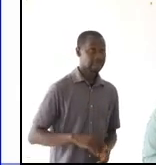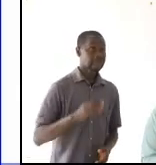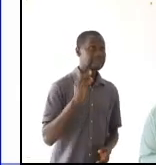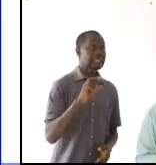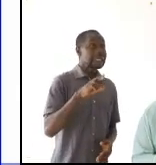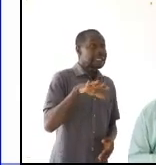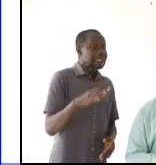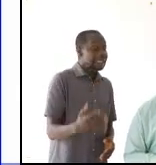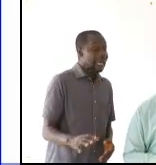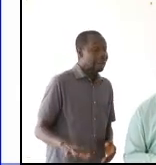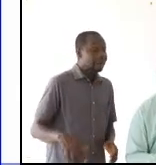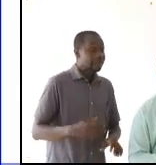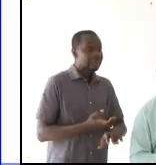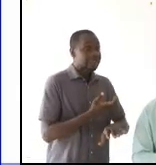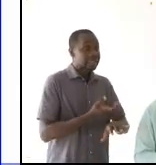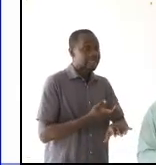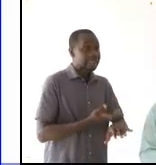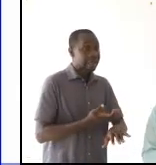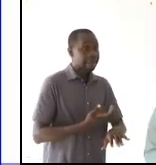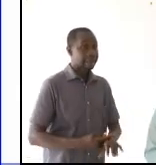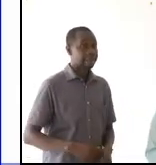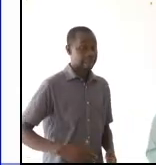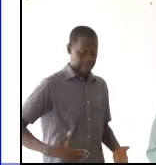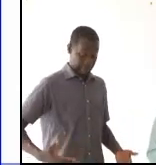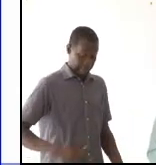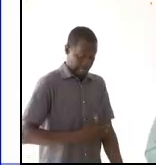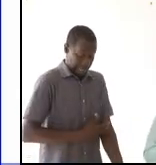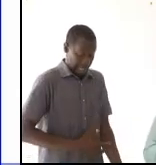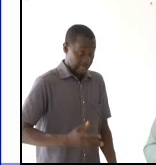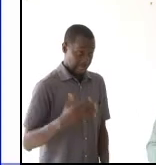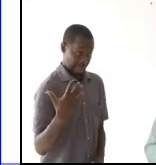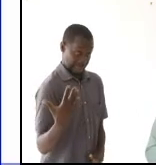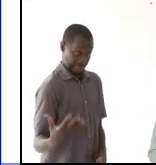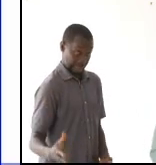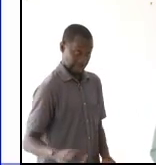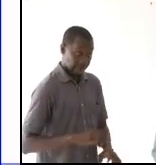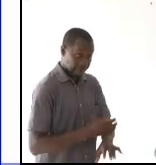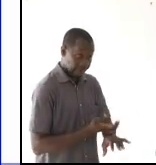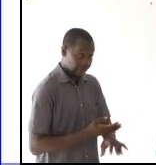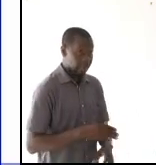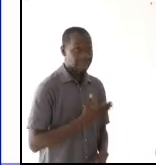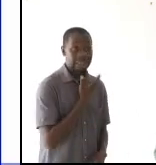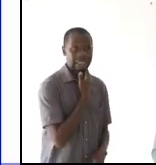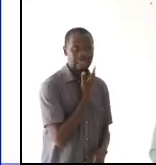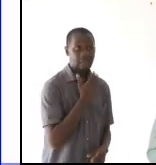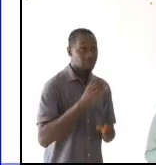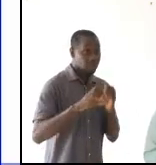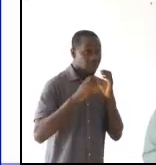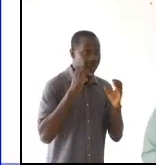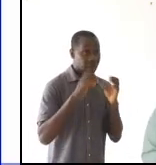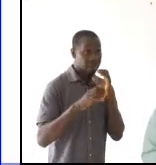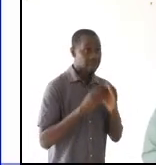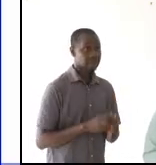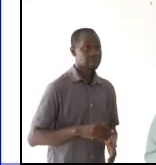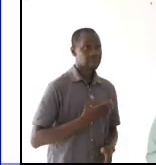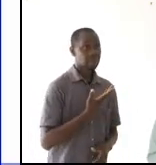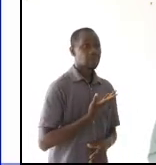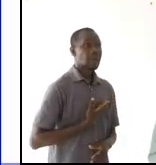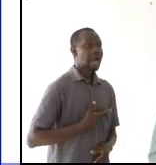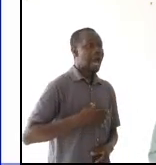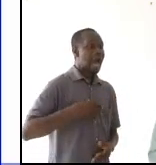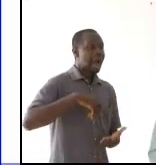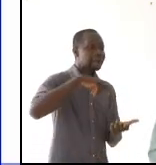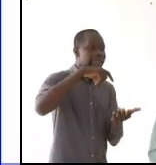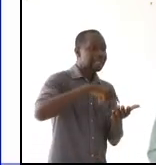the nervous system. This is simply another means of communication. So we have the central